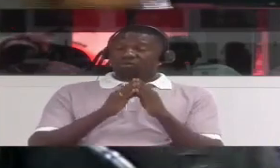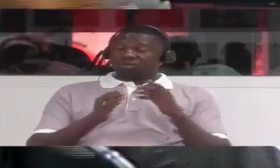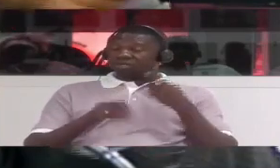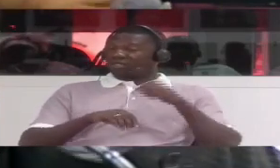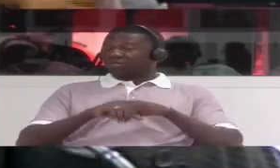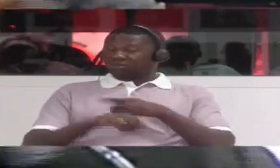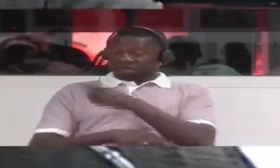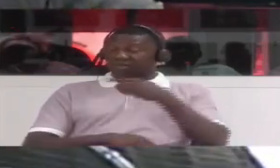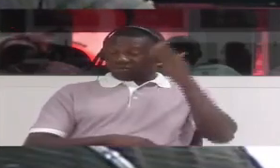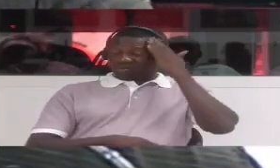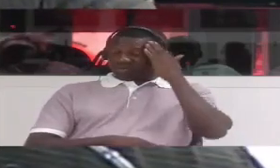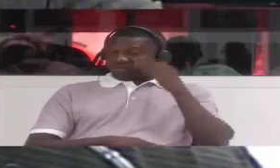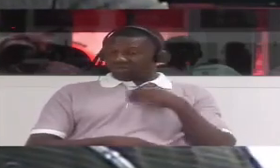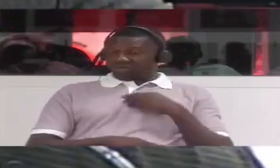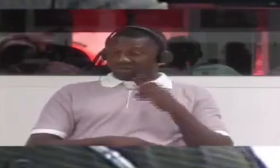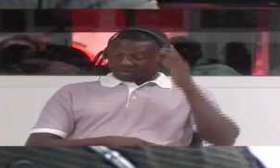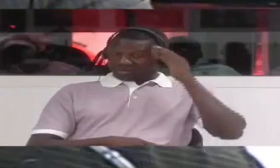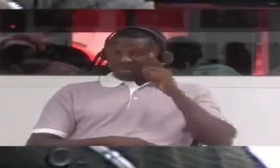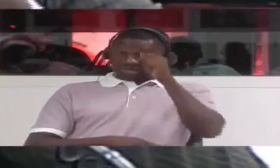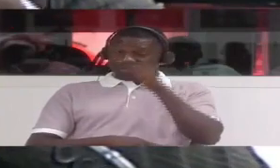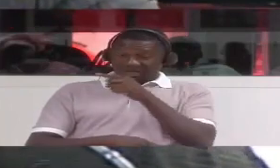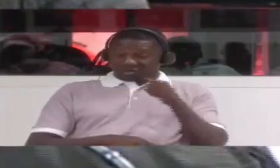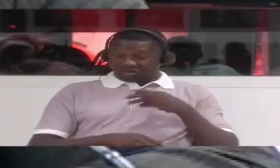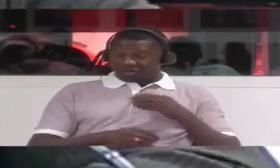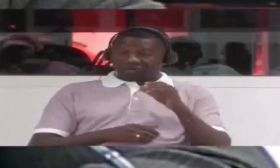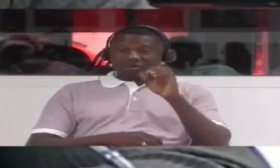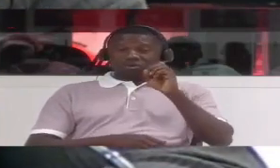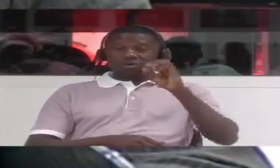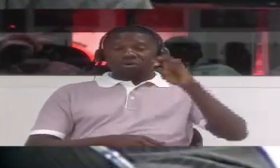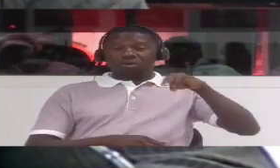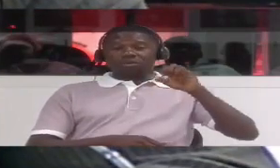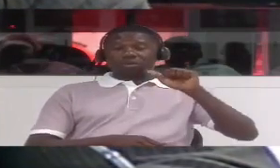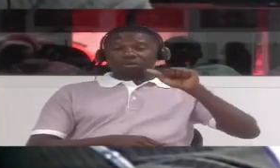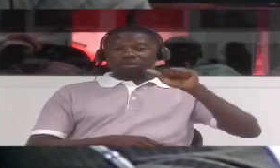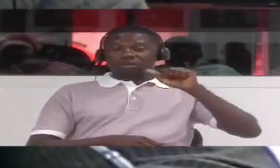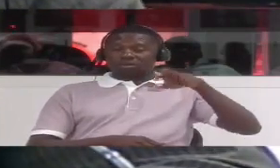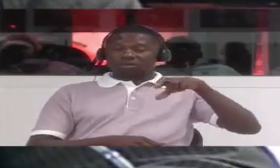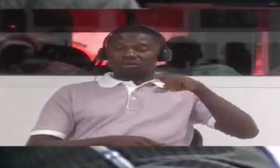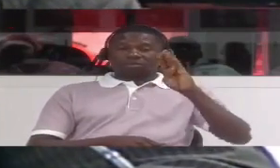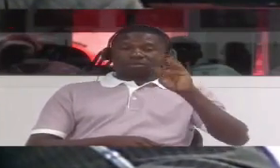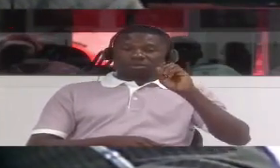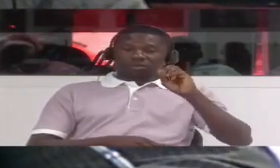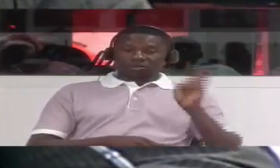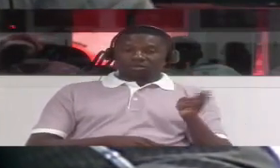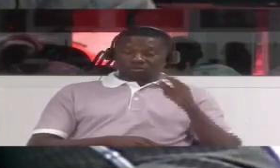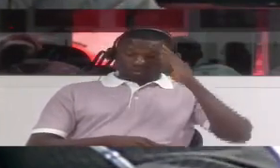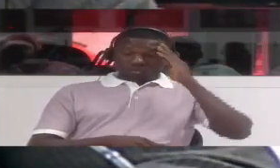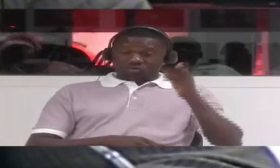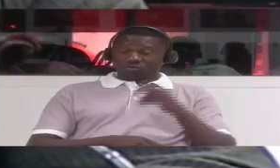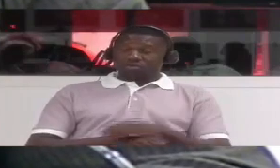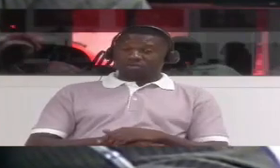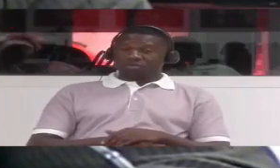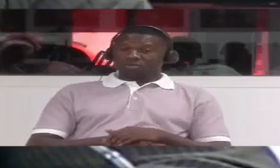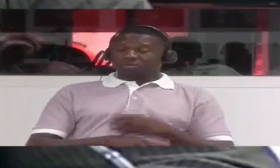the general direction of Omar's house. I myself didn't know personally Omar Ba's exact address, but I knew that that was where I used to drop